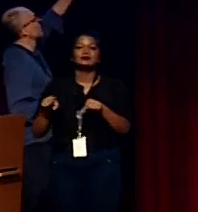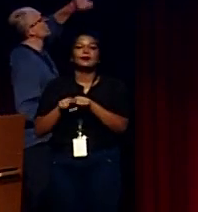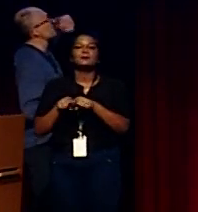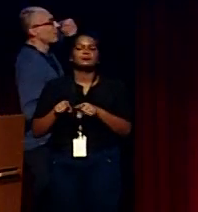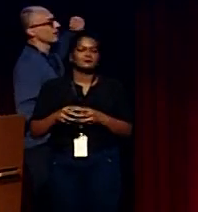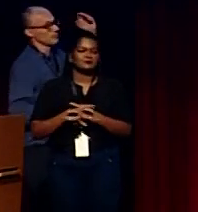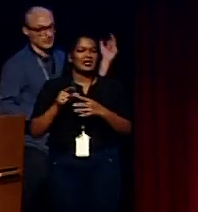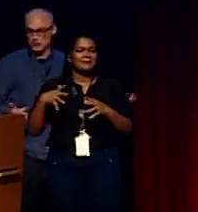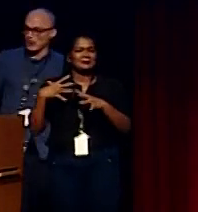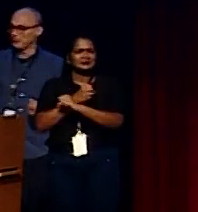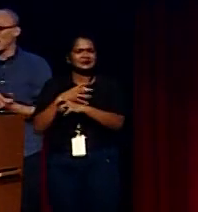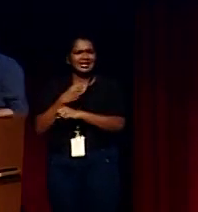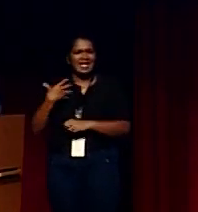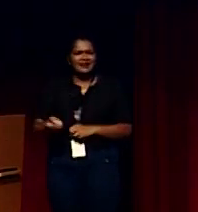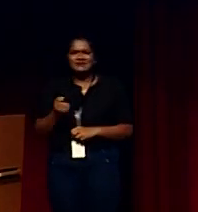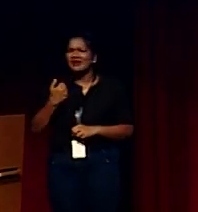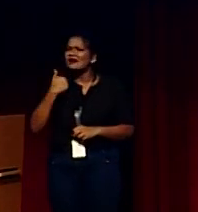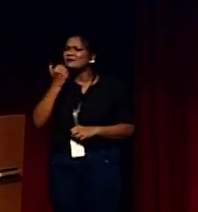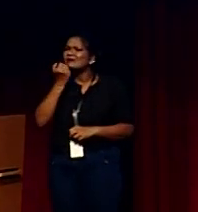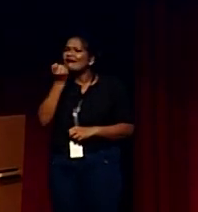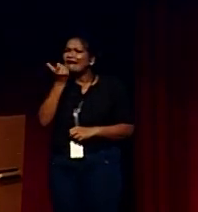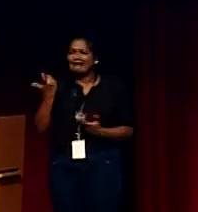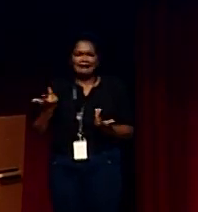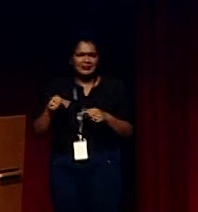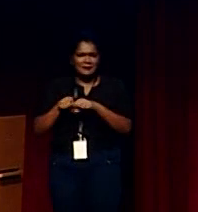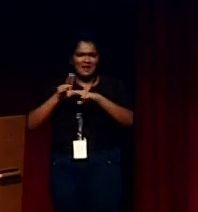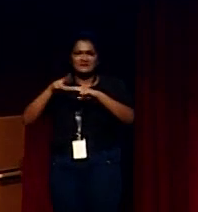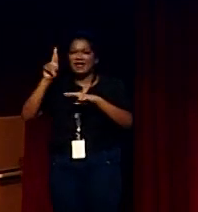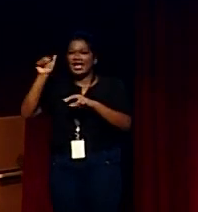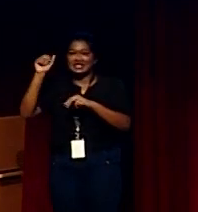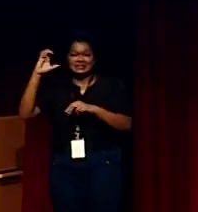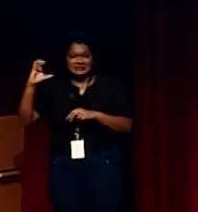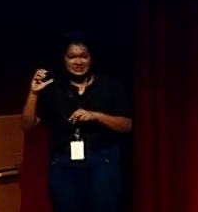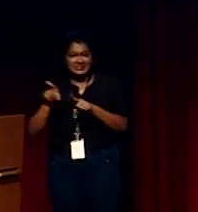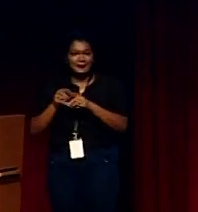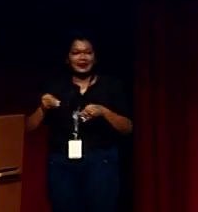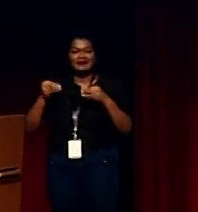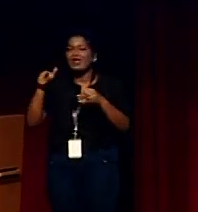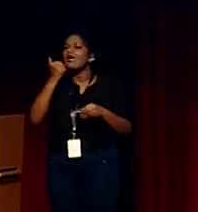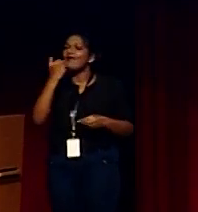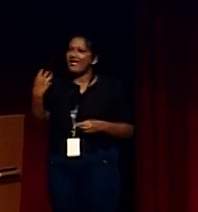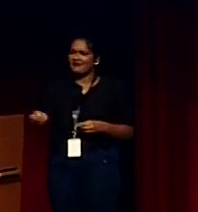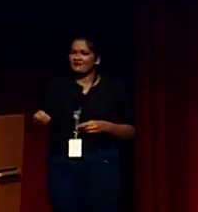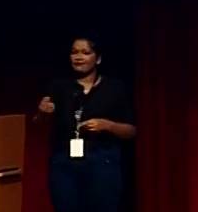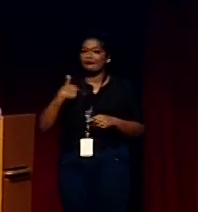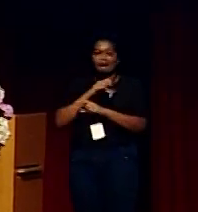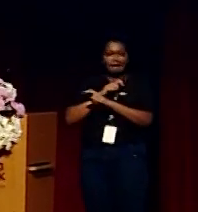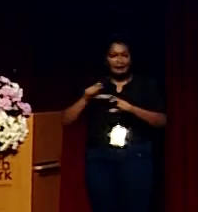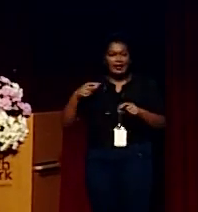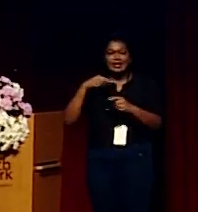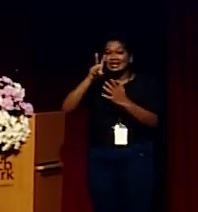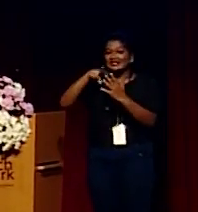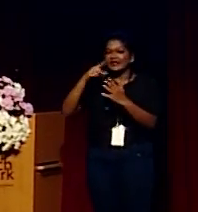us, well, there's a missing argument for our fraction, and then it gives us effectively an error which would be read out by the screen